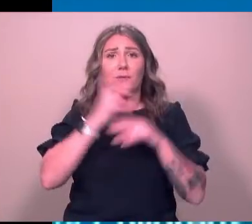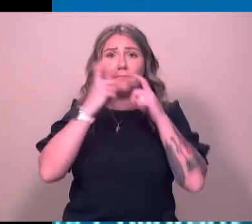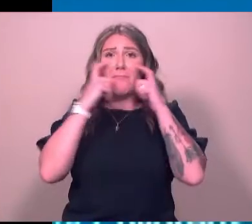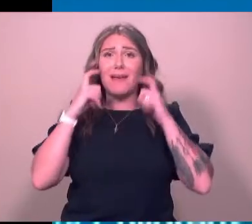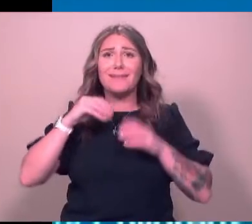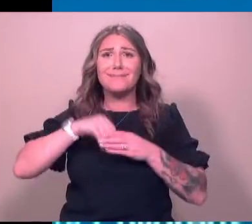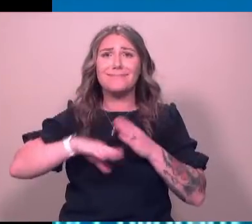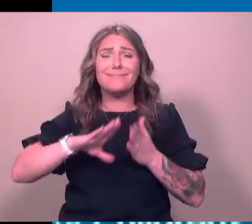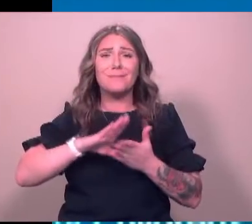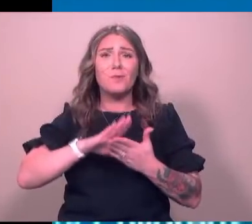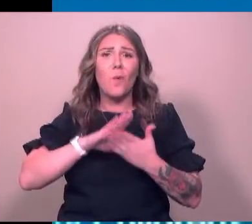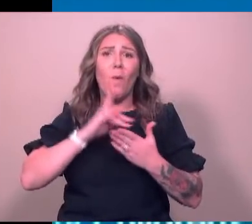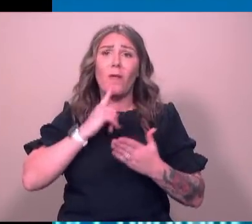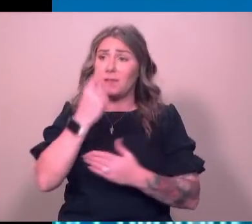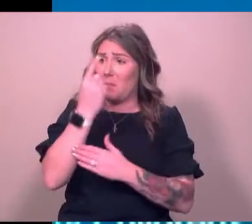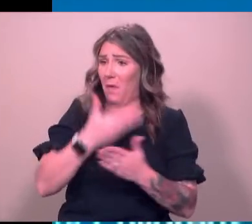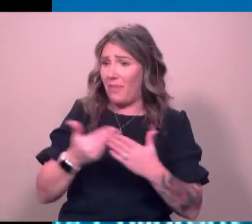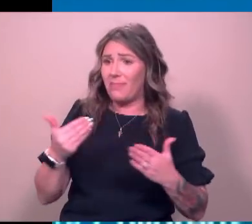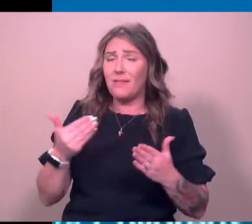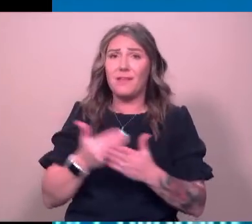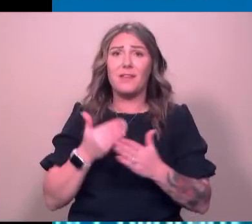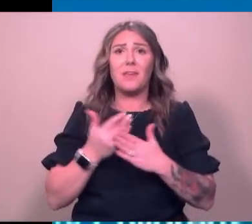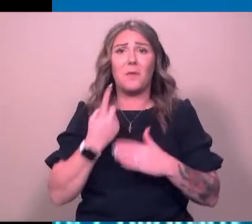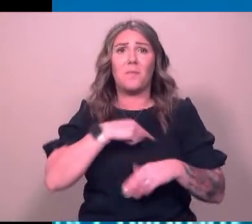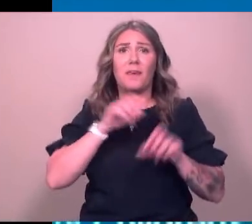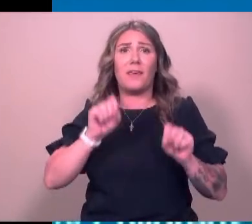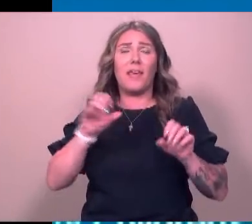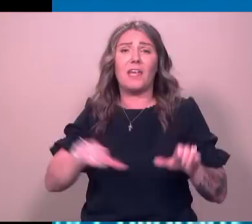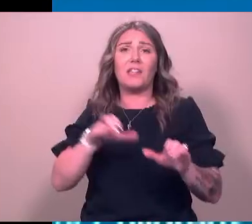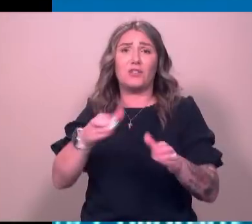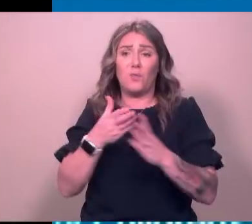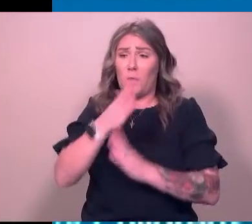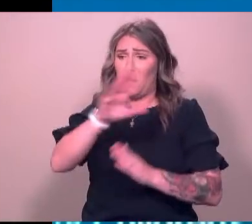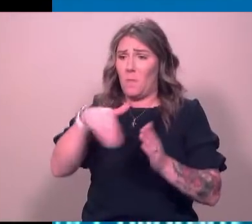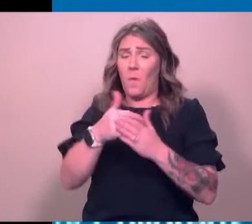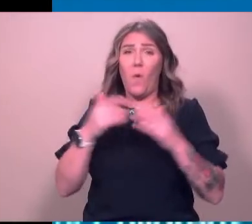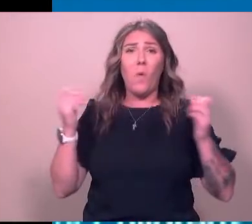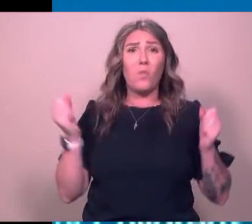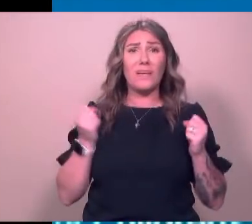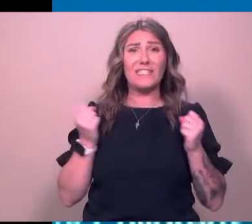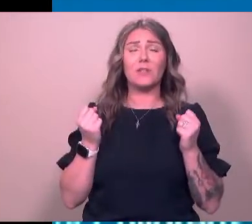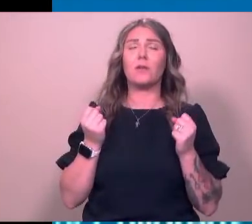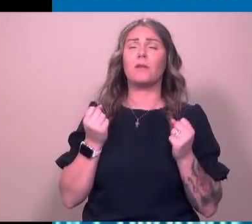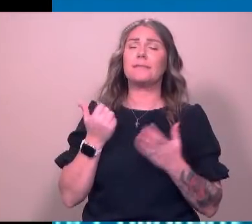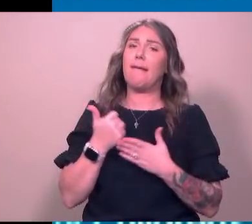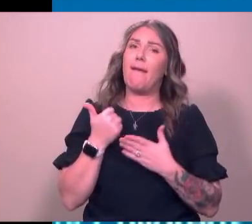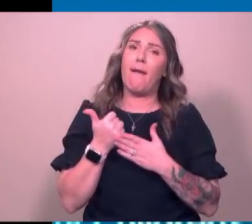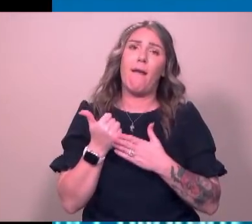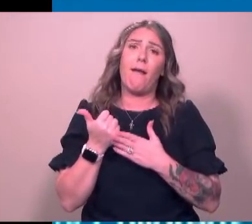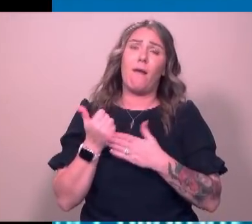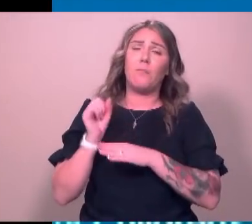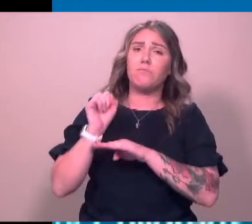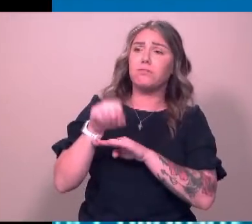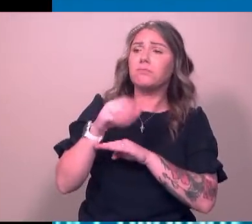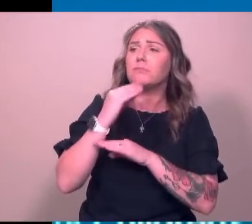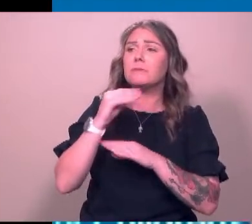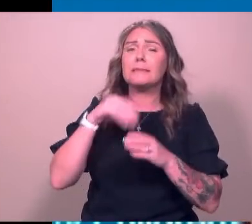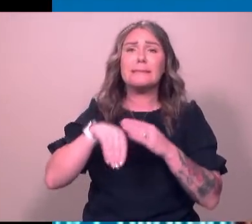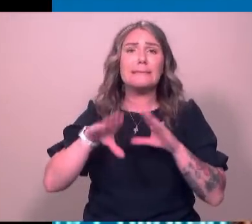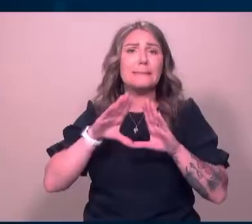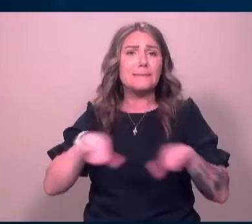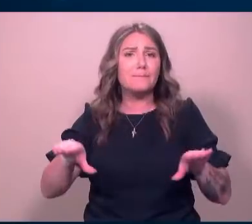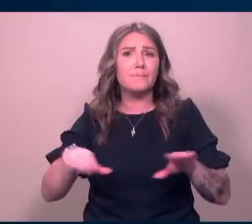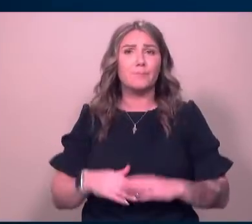And I think that is the one thing that we could do just through the rest of this winter to help get us through this in the pediatric world.